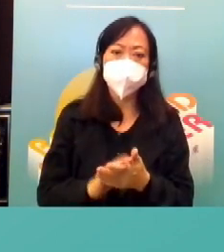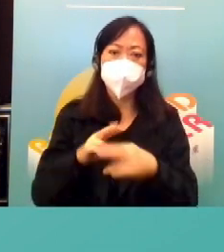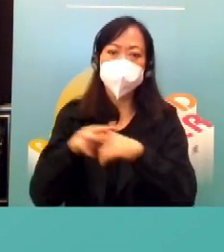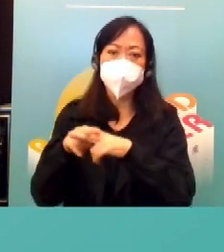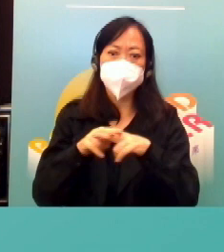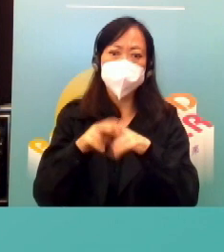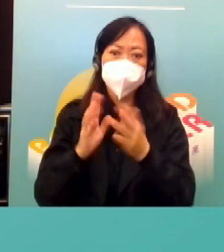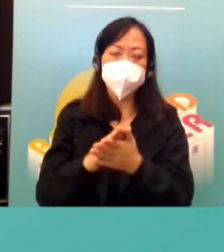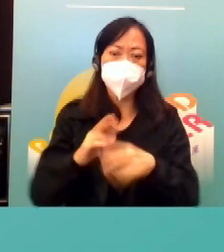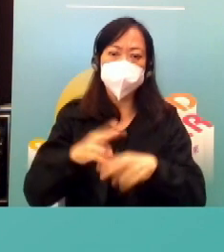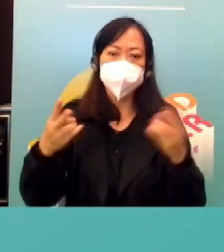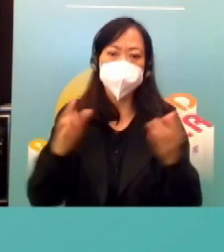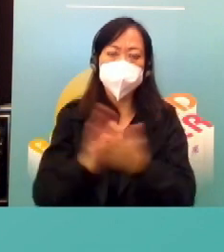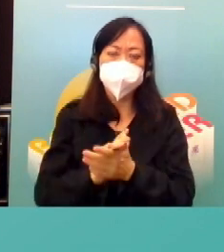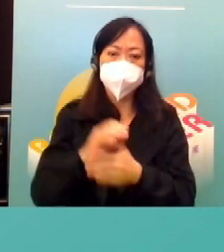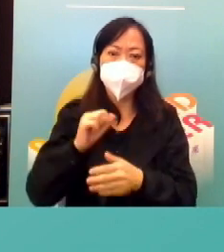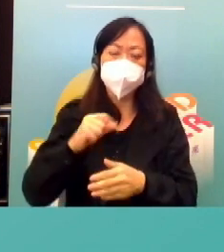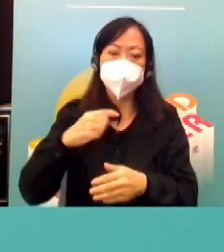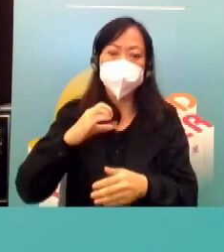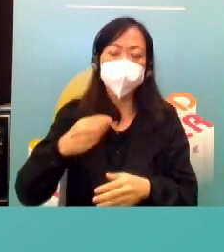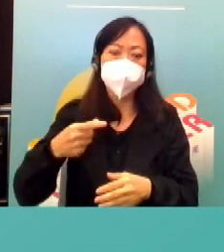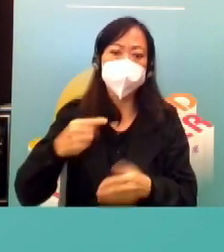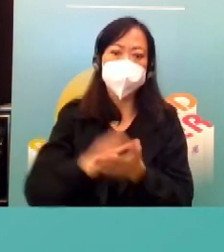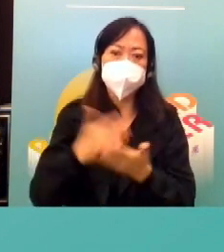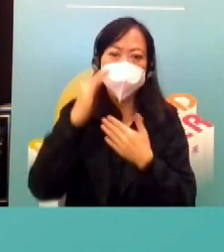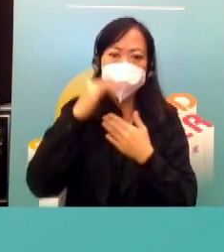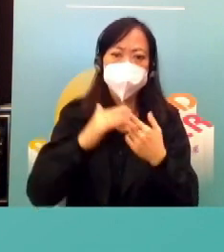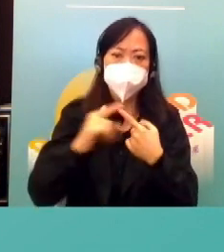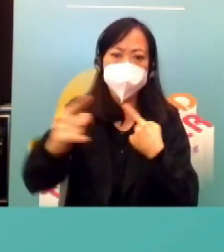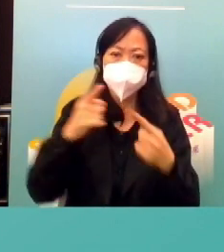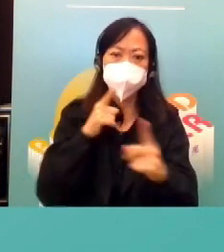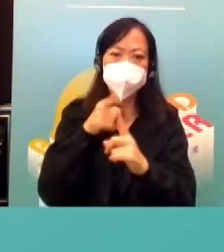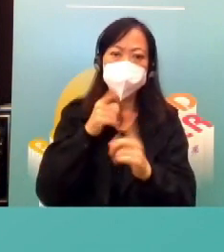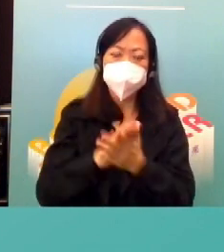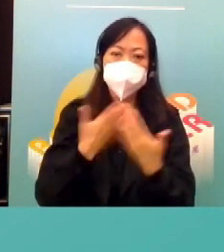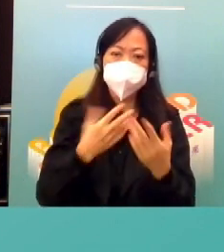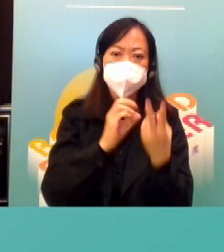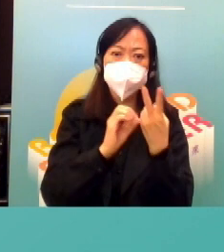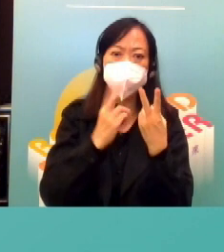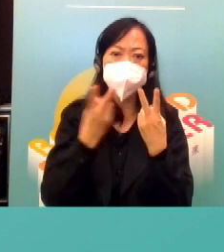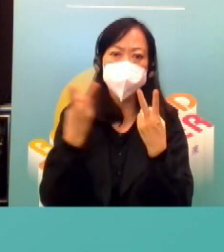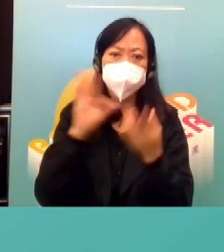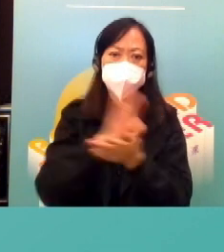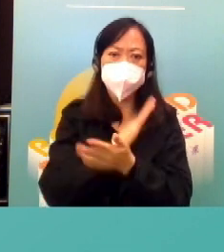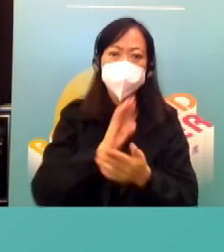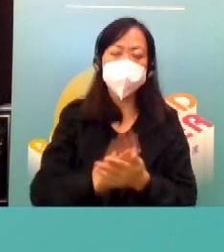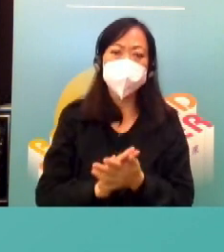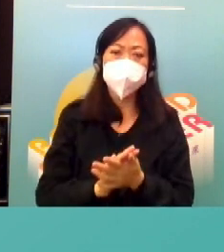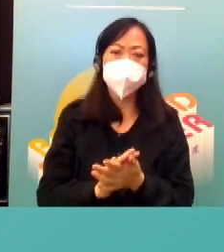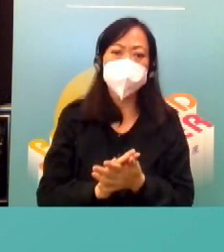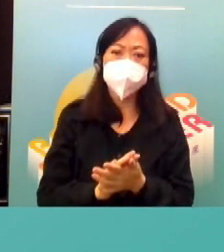achieving our long-term goals, right? So we are in 2022 now. If you look forward to about 30 years from